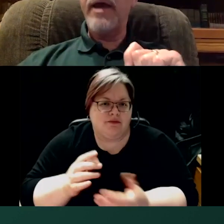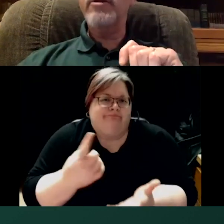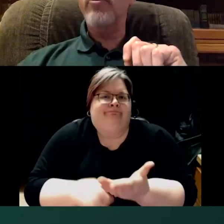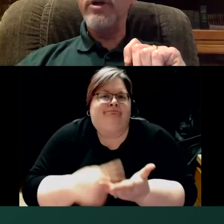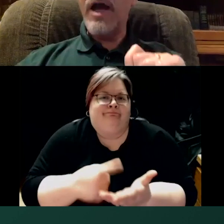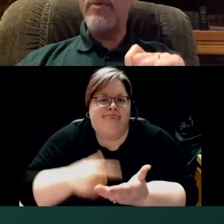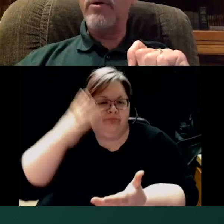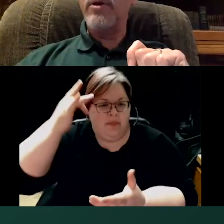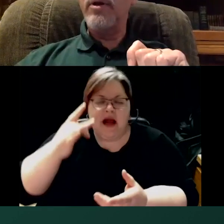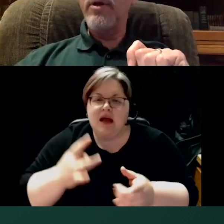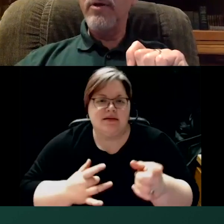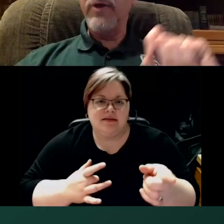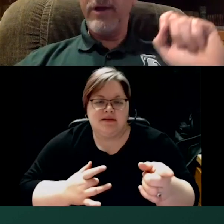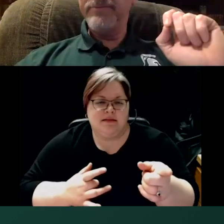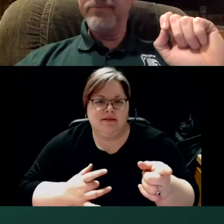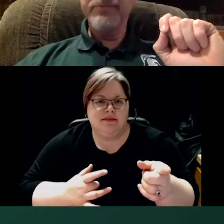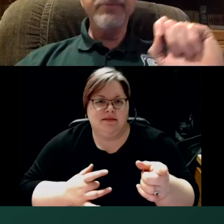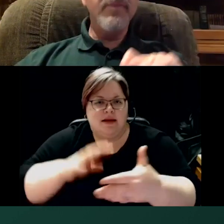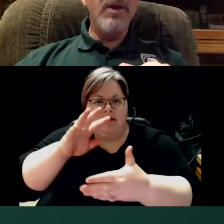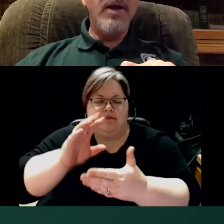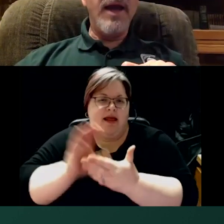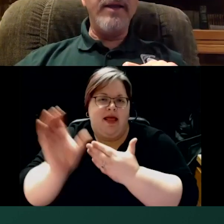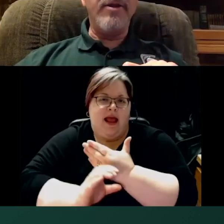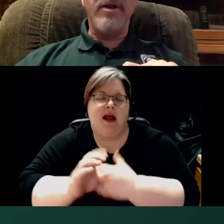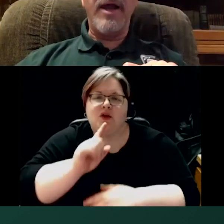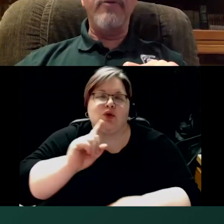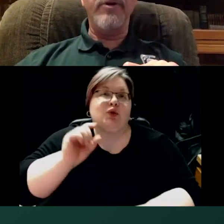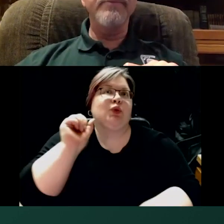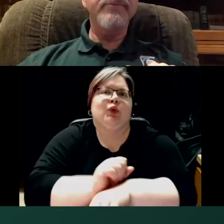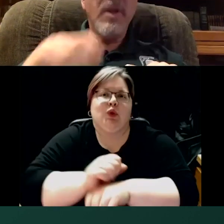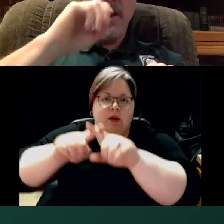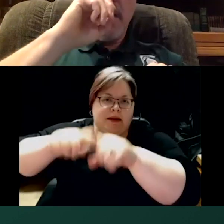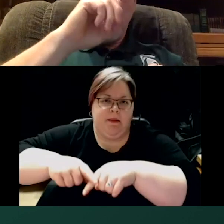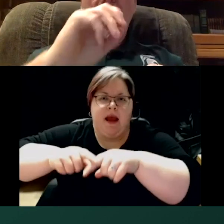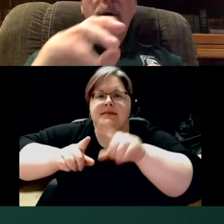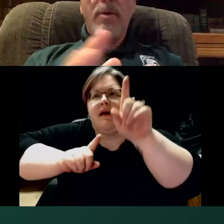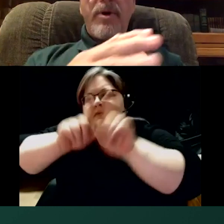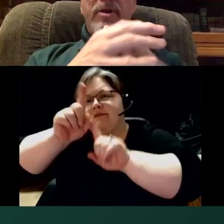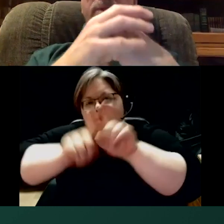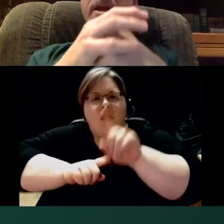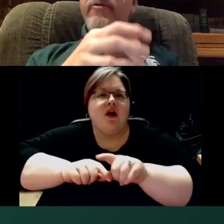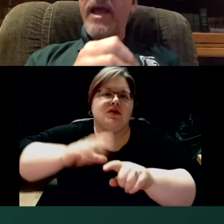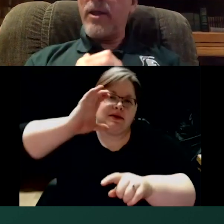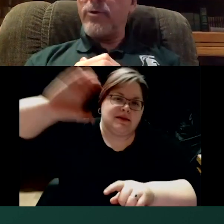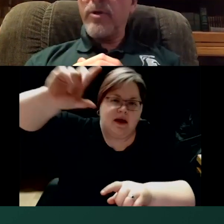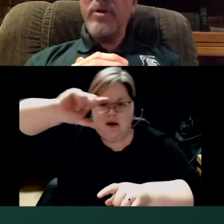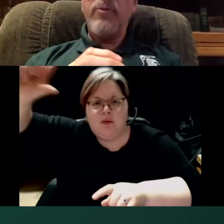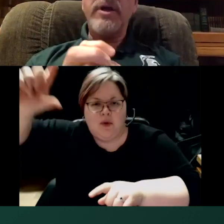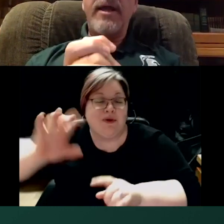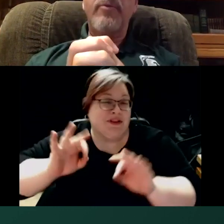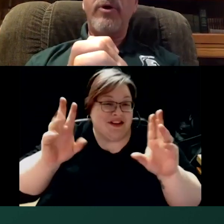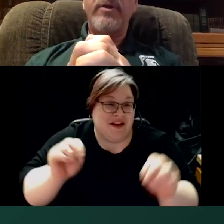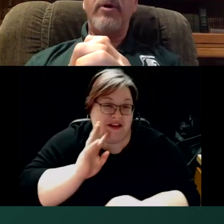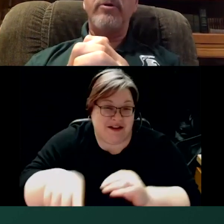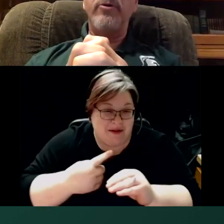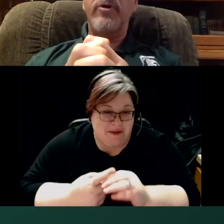completely astronomical thing. And it's a lot of fun. But speaking of calendars, one